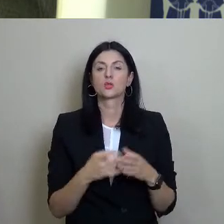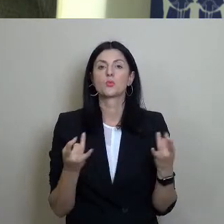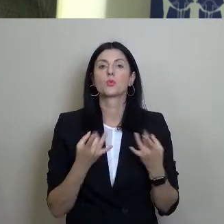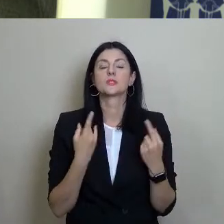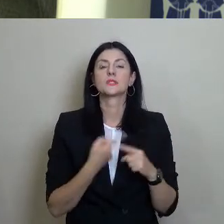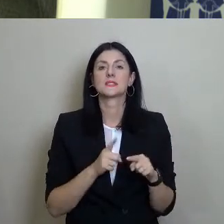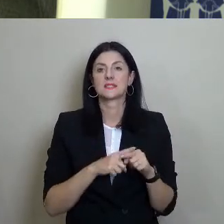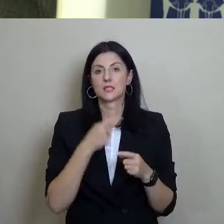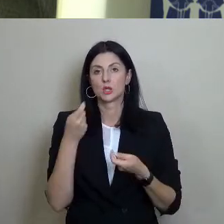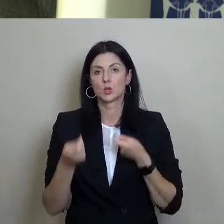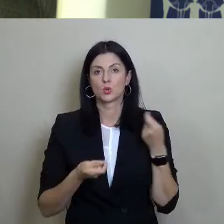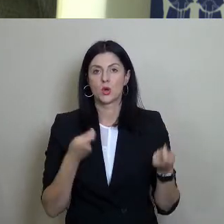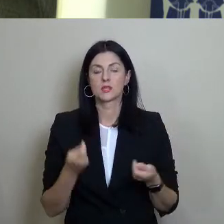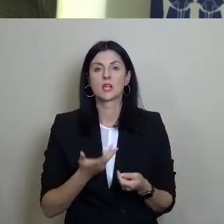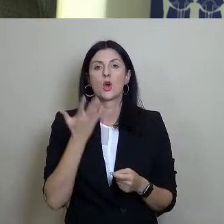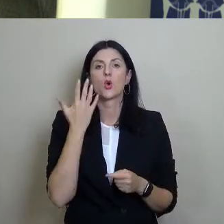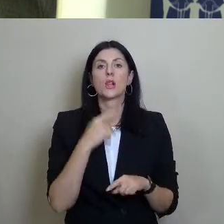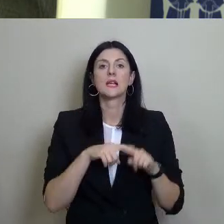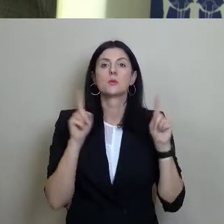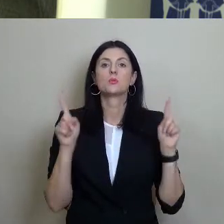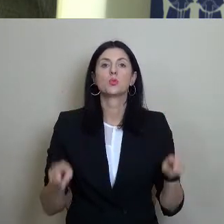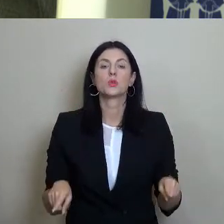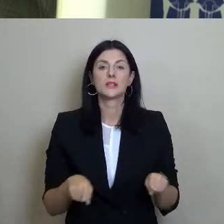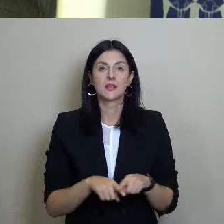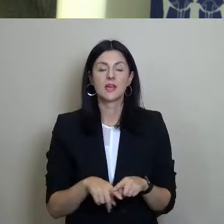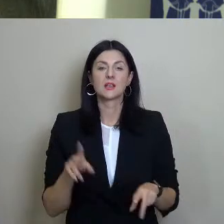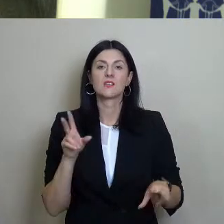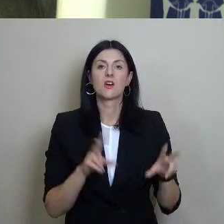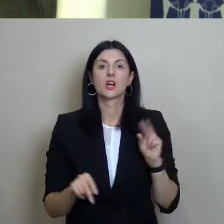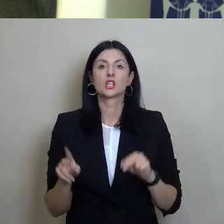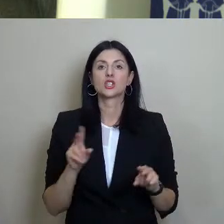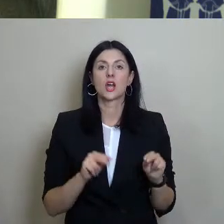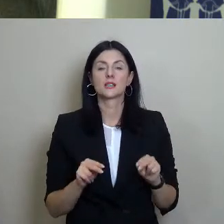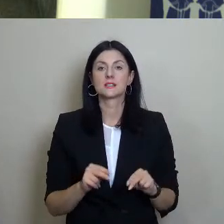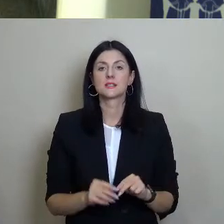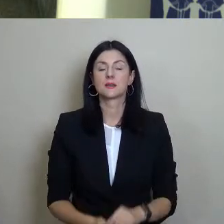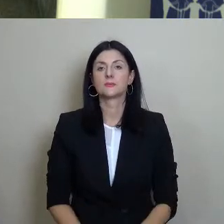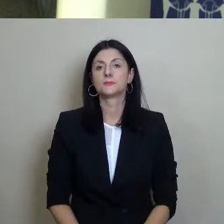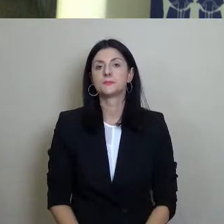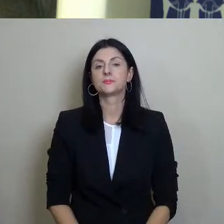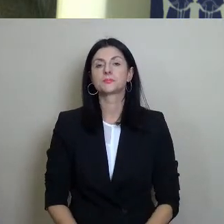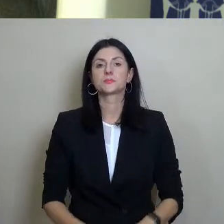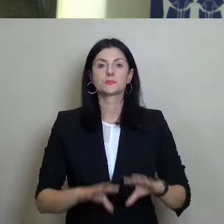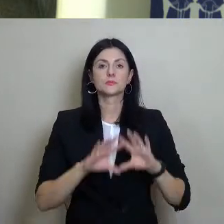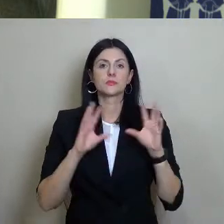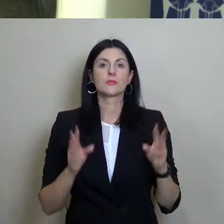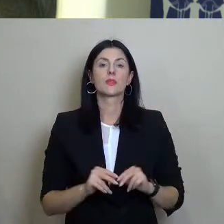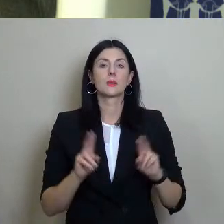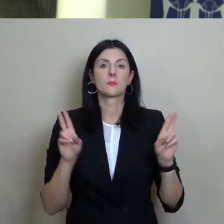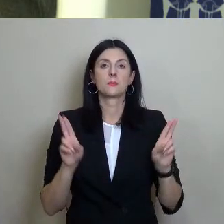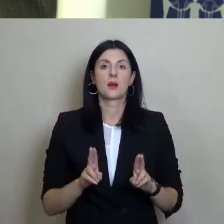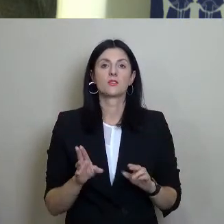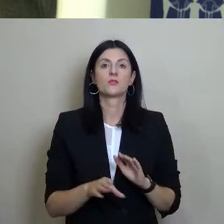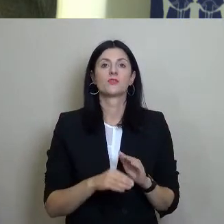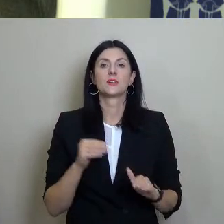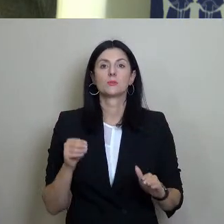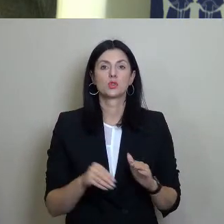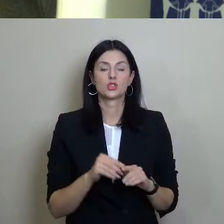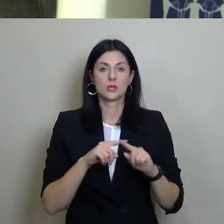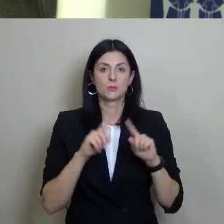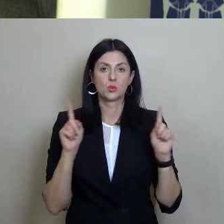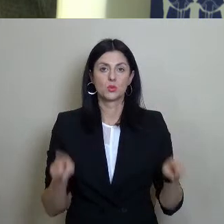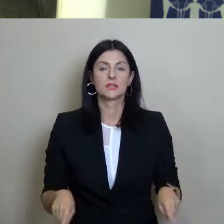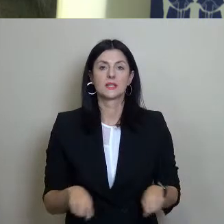mean that I supported the party rather than the candidate. So can you explain this nuance? When the ballot is deemed to be spoiled, under